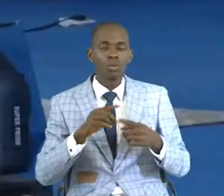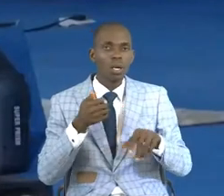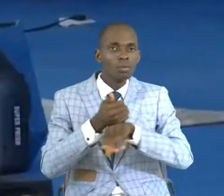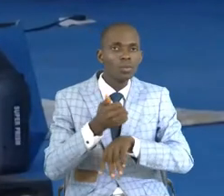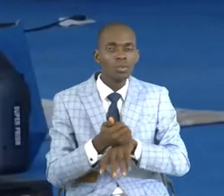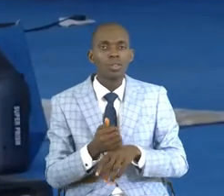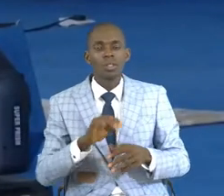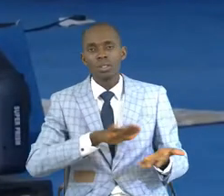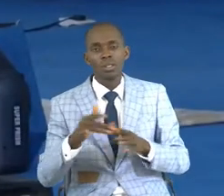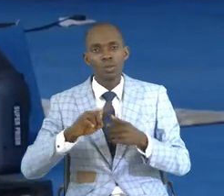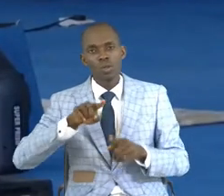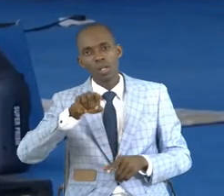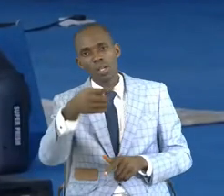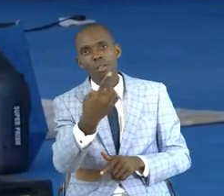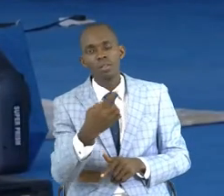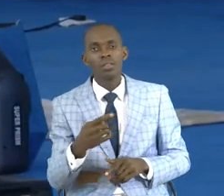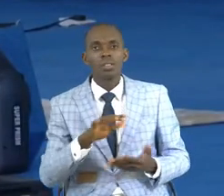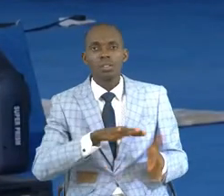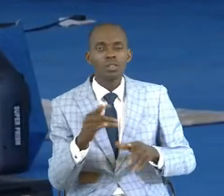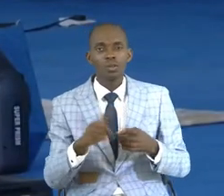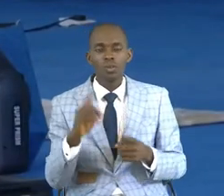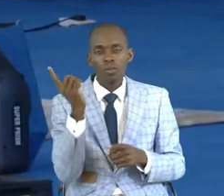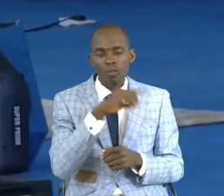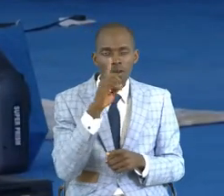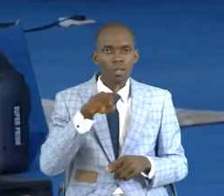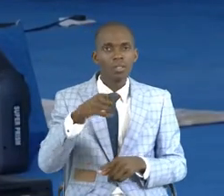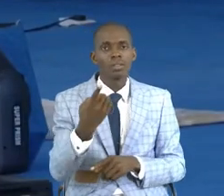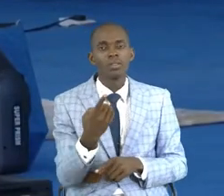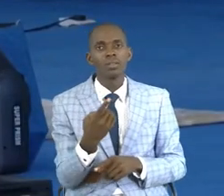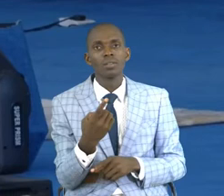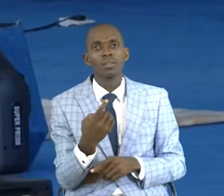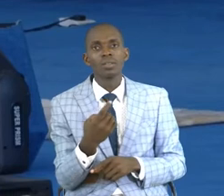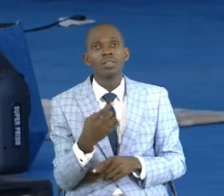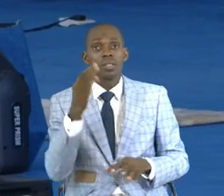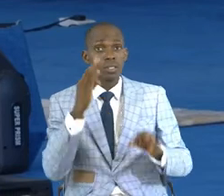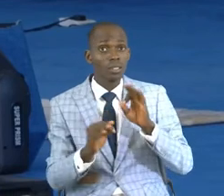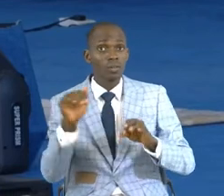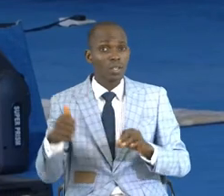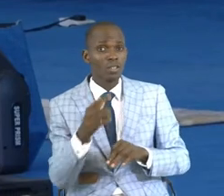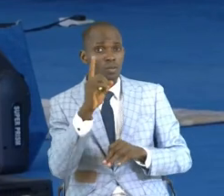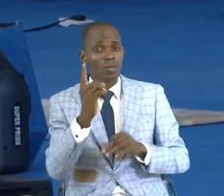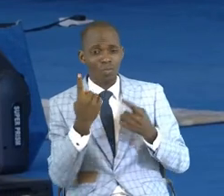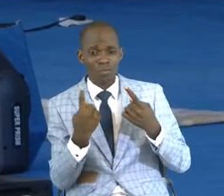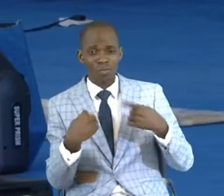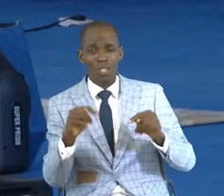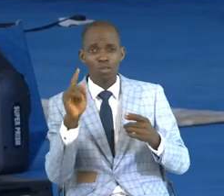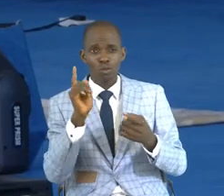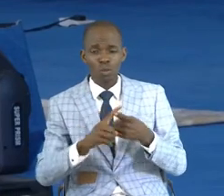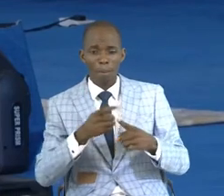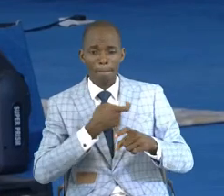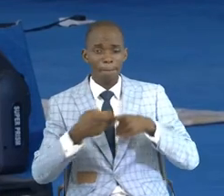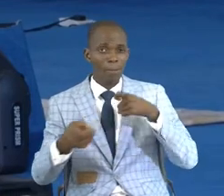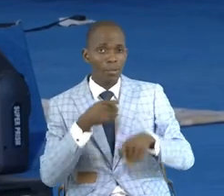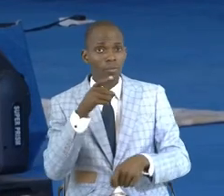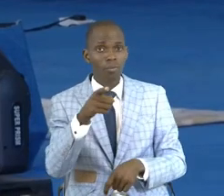are reactionary. You react and react and react. If anybody tries to persecute you and you